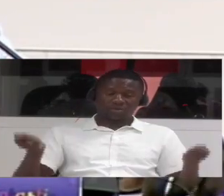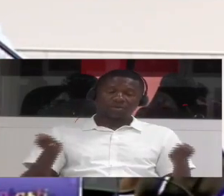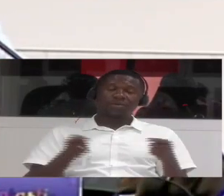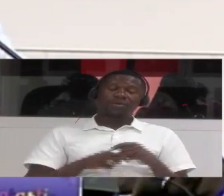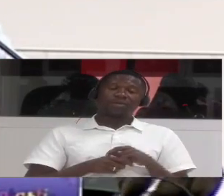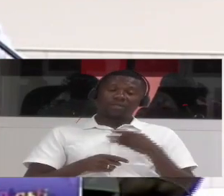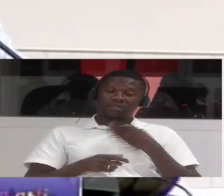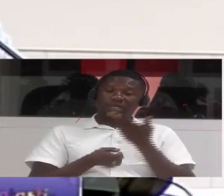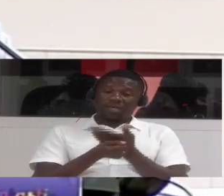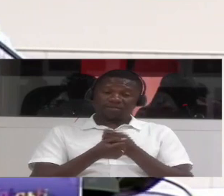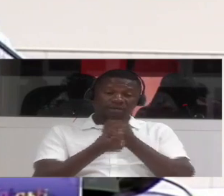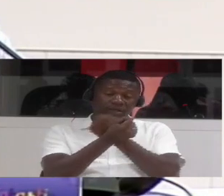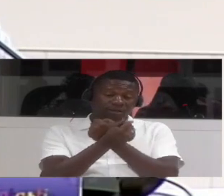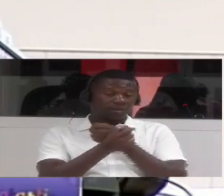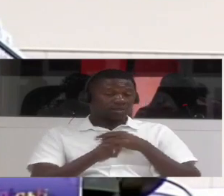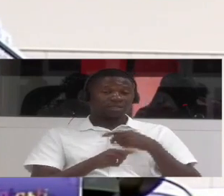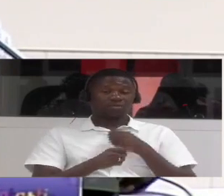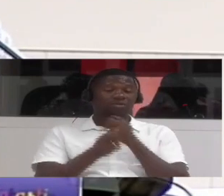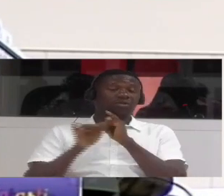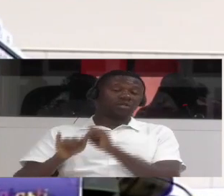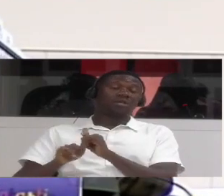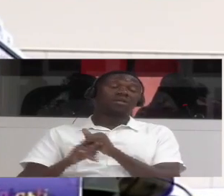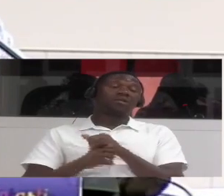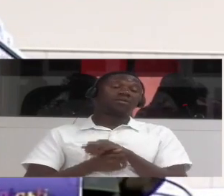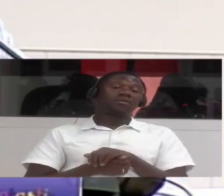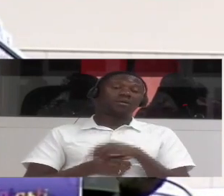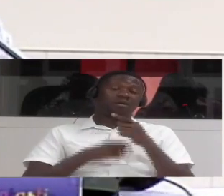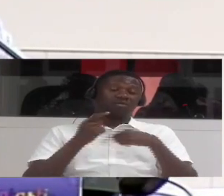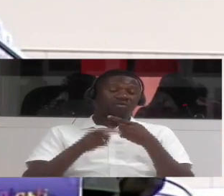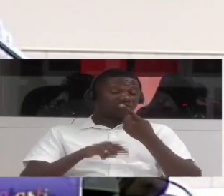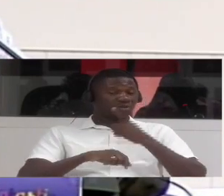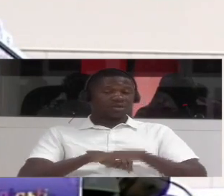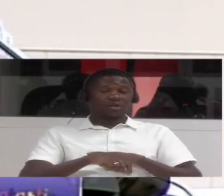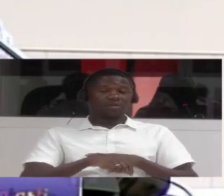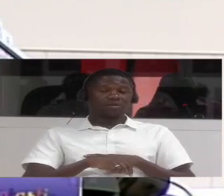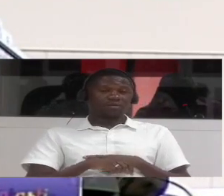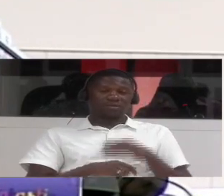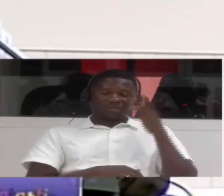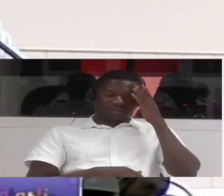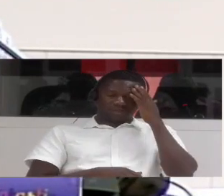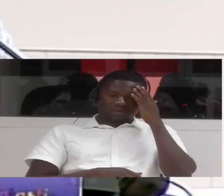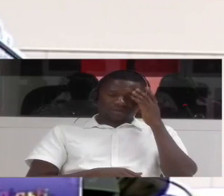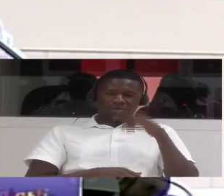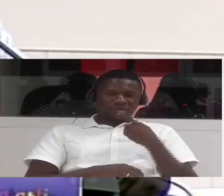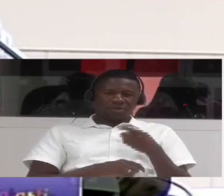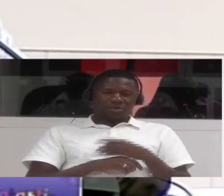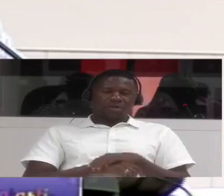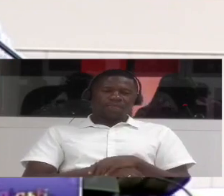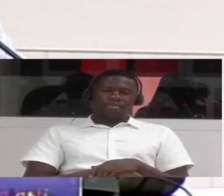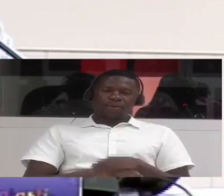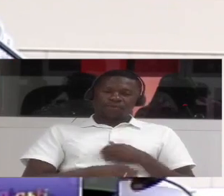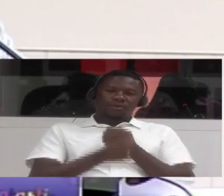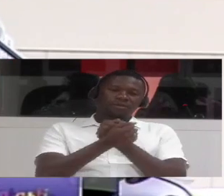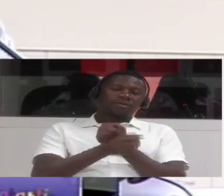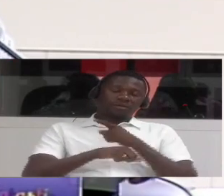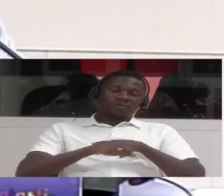arrested and she was detained for some time. I think, yeah, she was detained for some time.